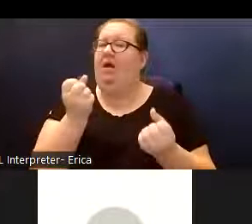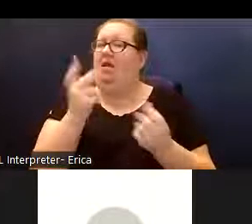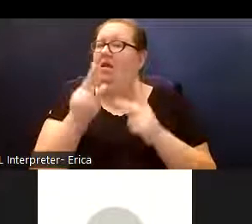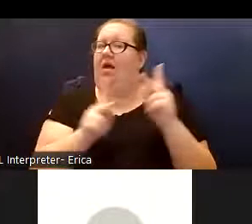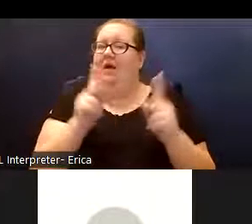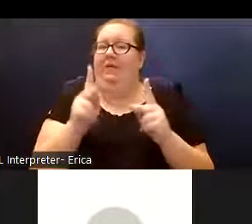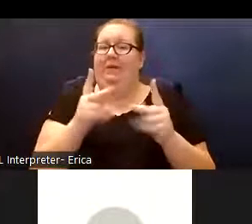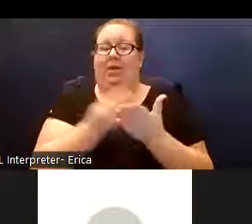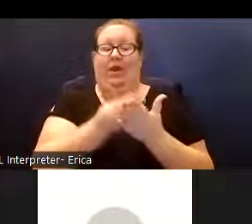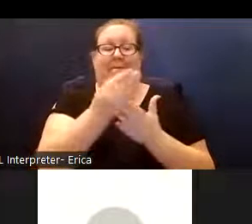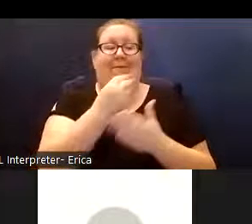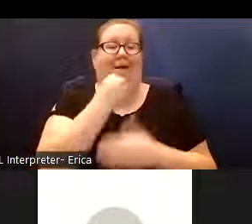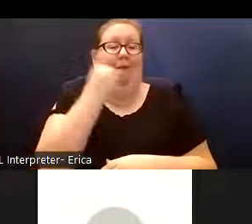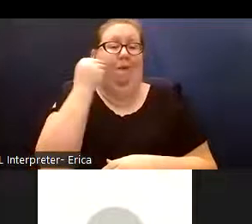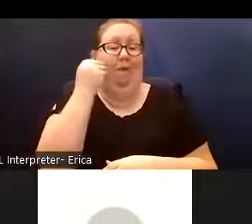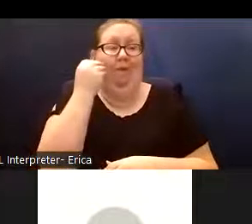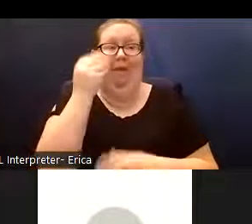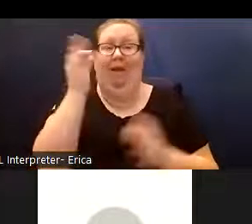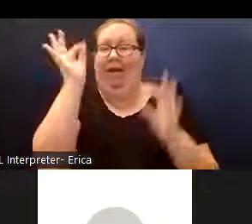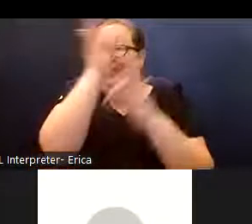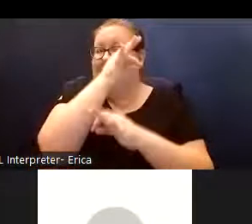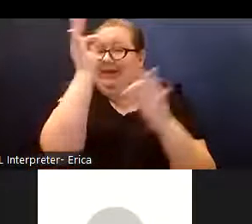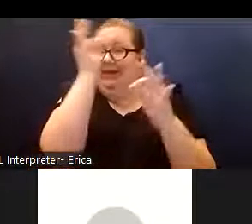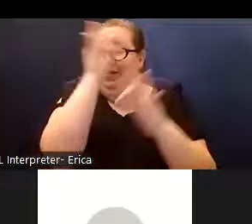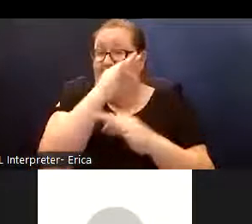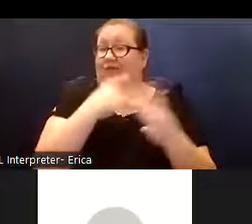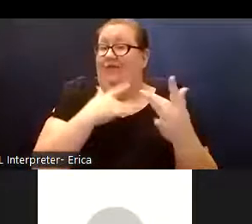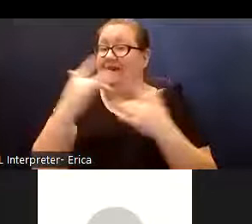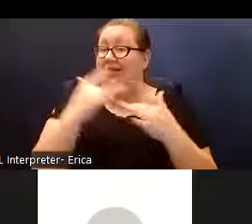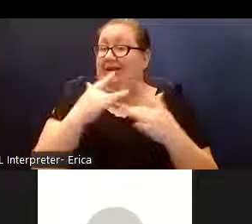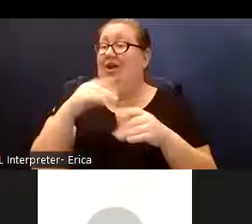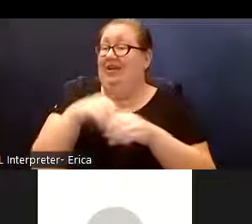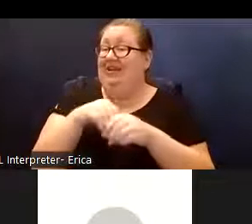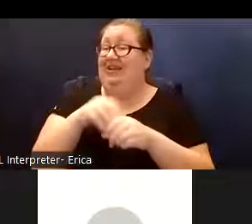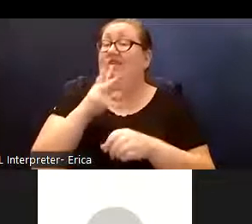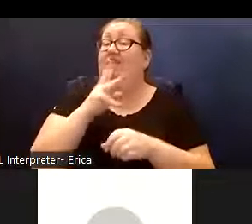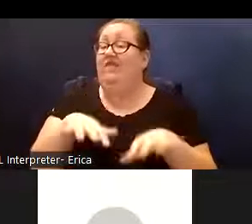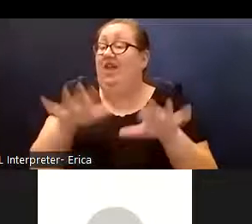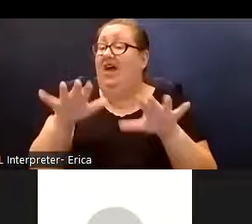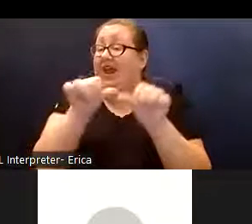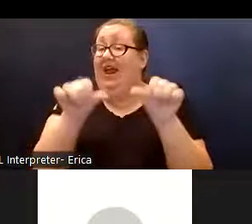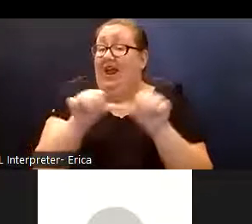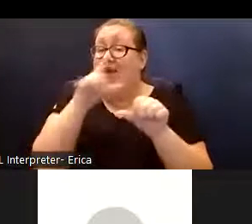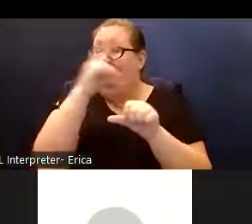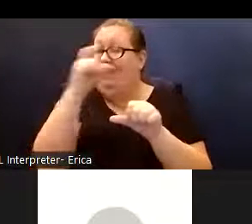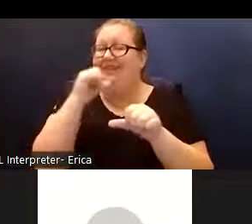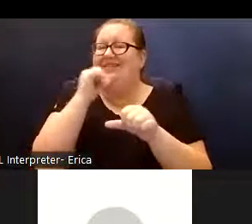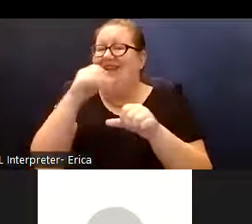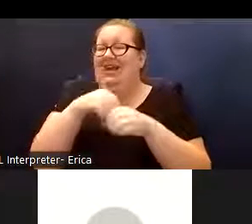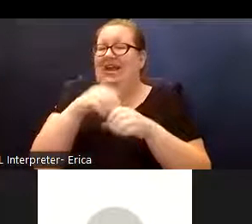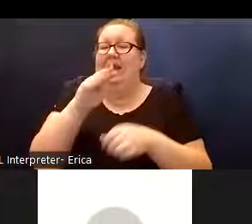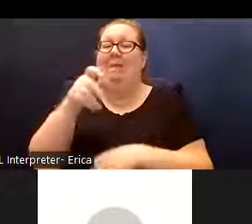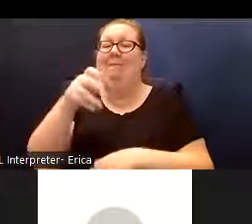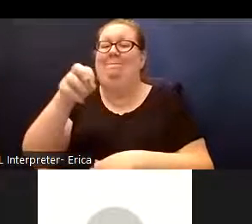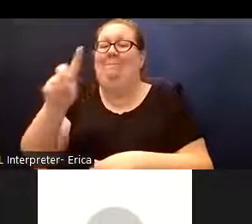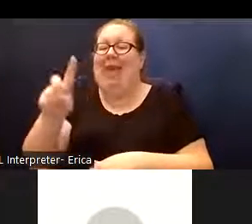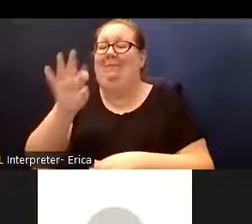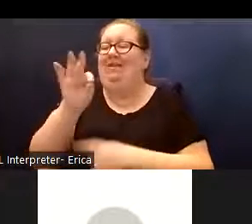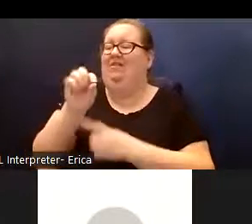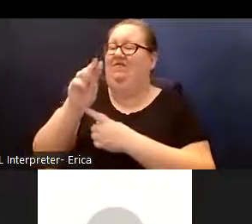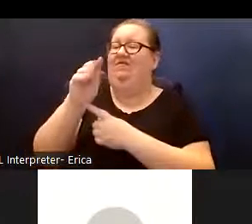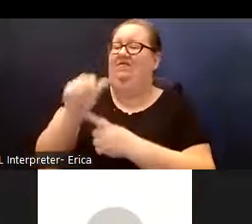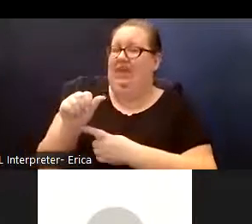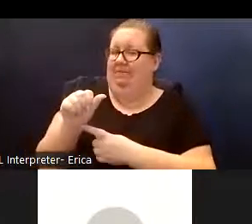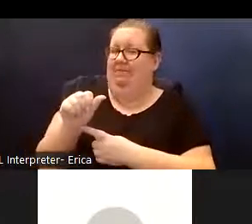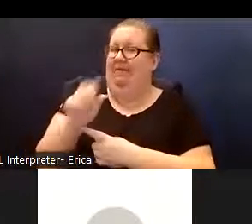bought a home and didn't even know that it's in a flood area because it's not in a mapped FEMA flood area. Something else we've